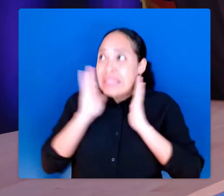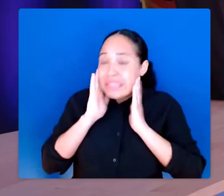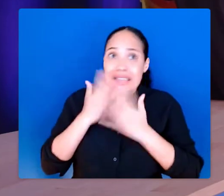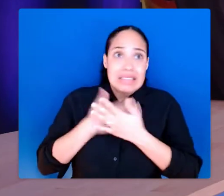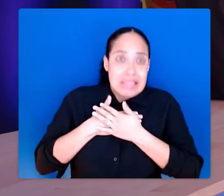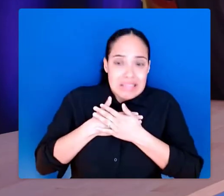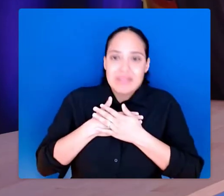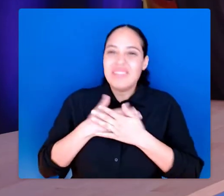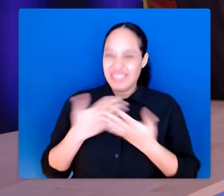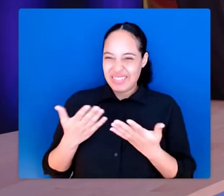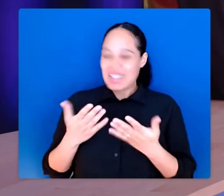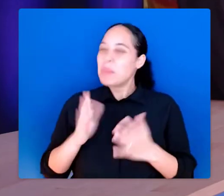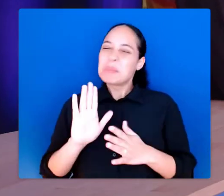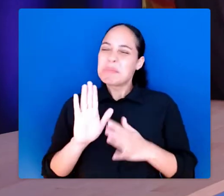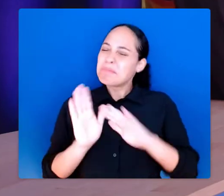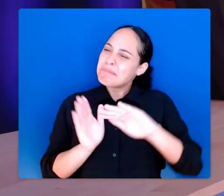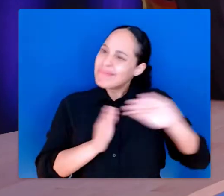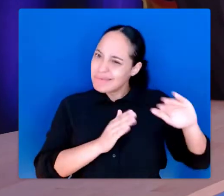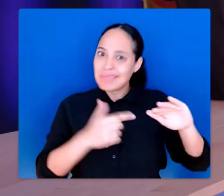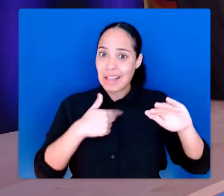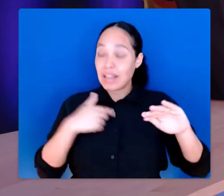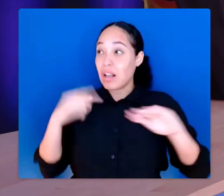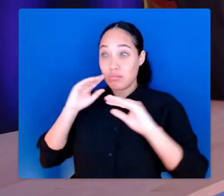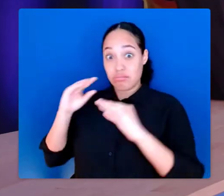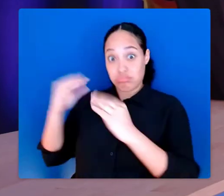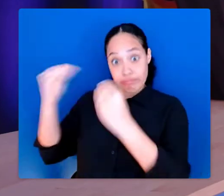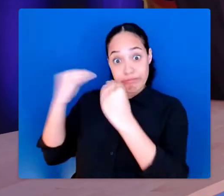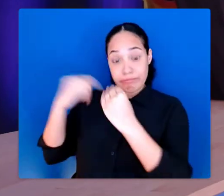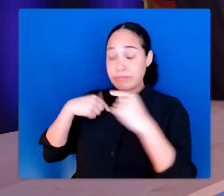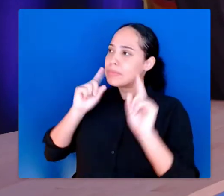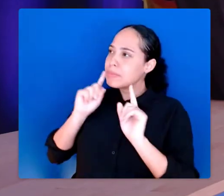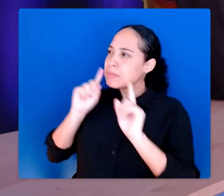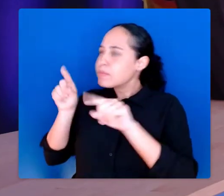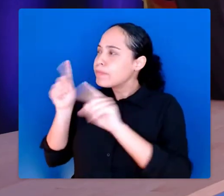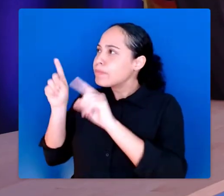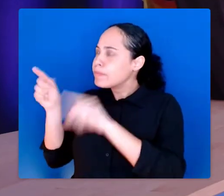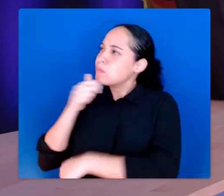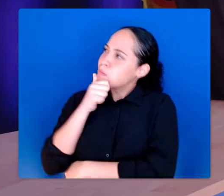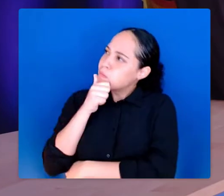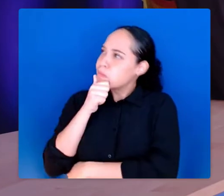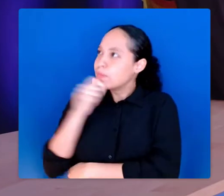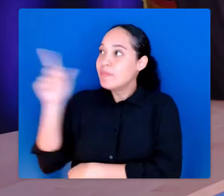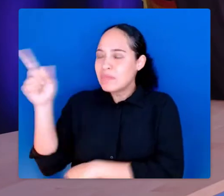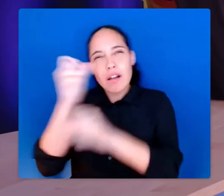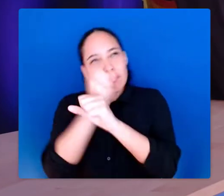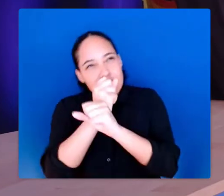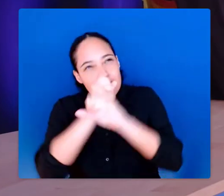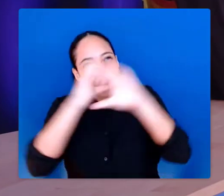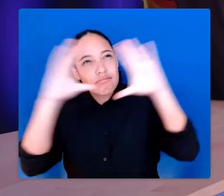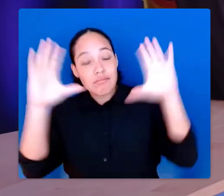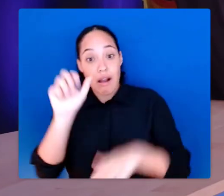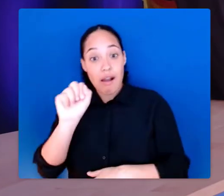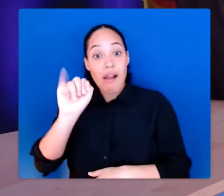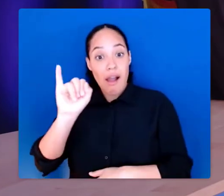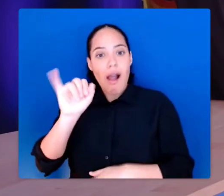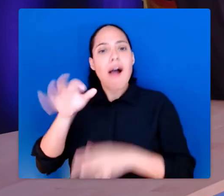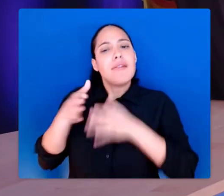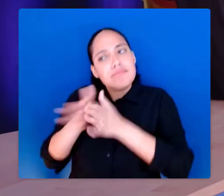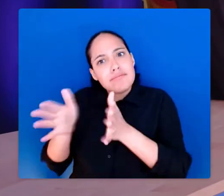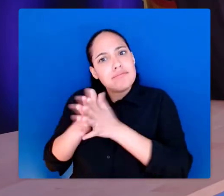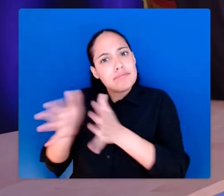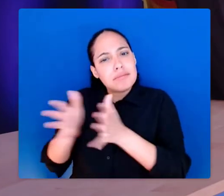classical music. But right now, with my 3-year-old, 4-year-old daughter, I don't get a lot of time with that. But yeah,